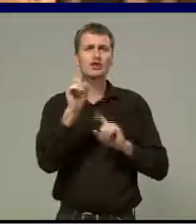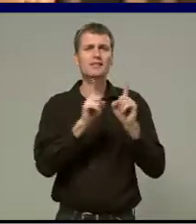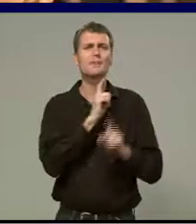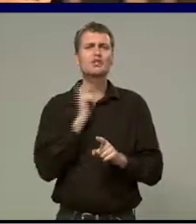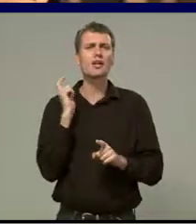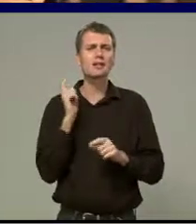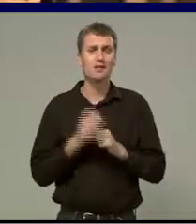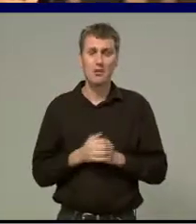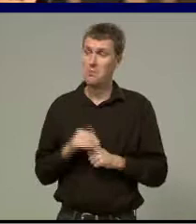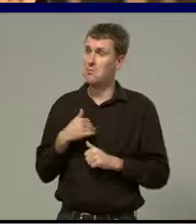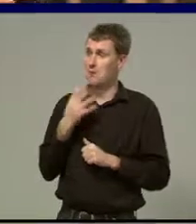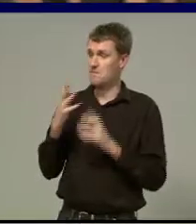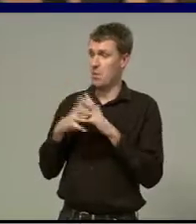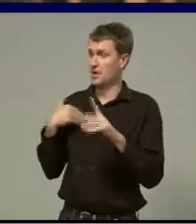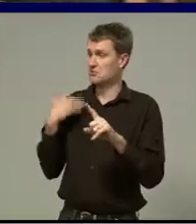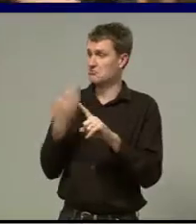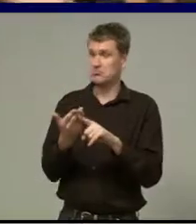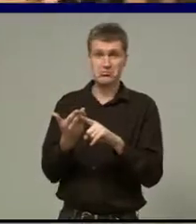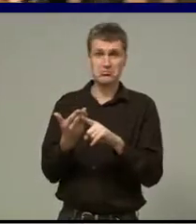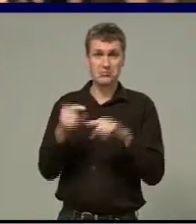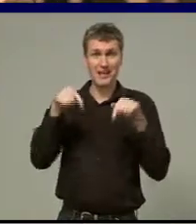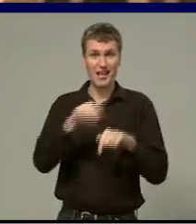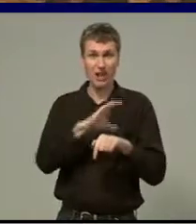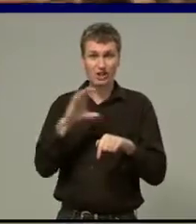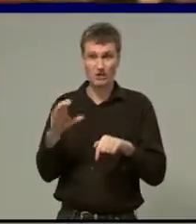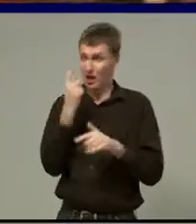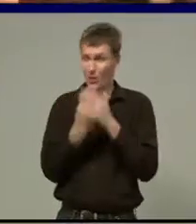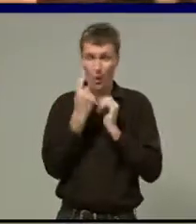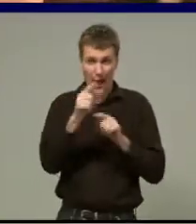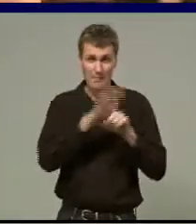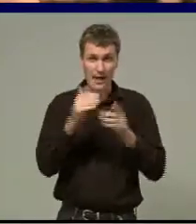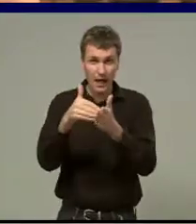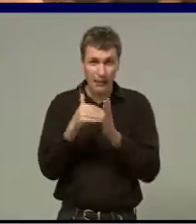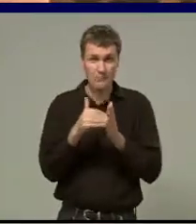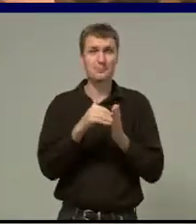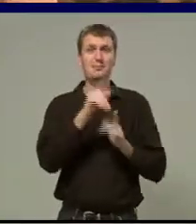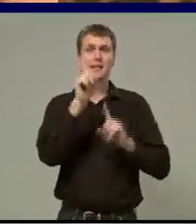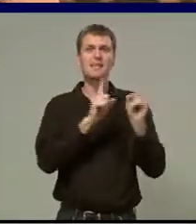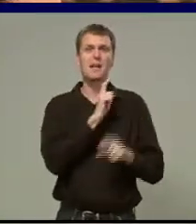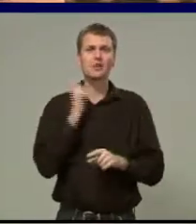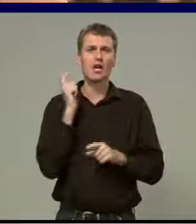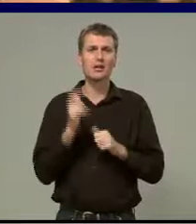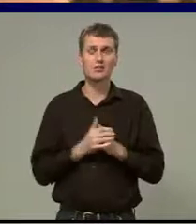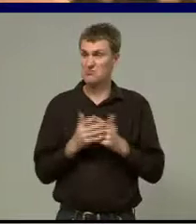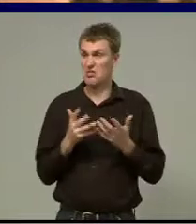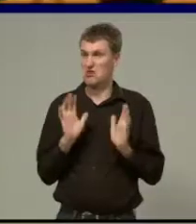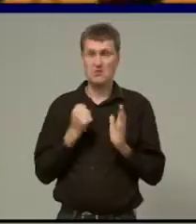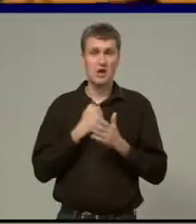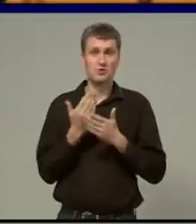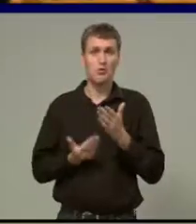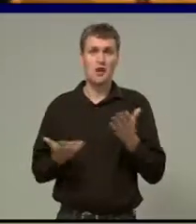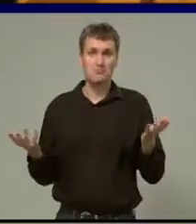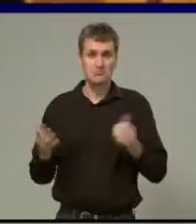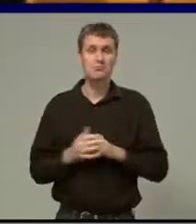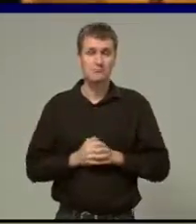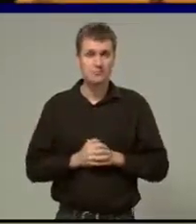been down here for the last 4 weeks, and the only best place that sort of helped me is the City Mission, and that's my story. He's